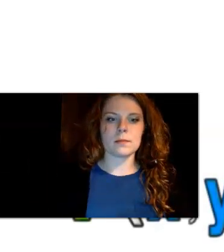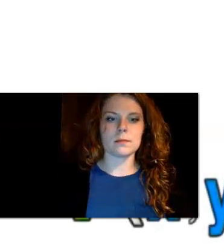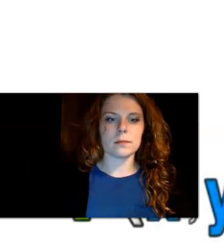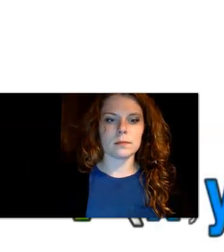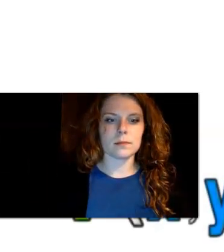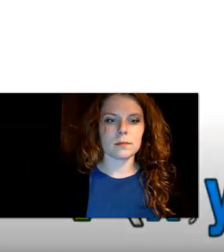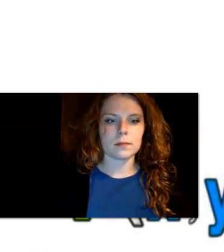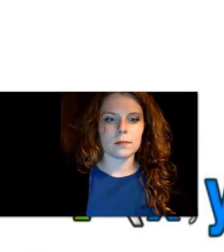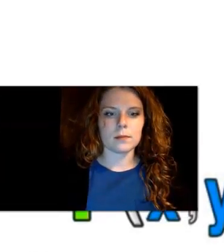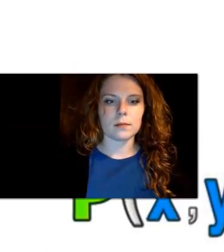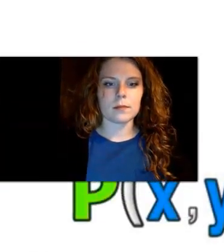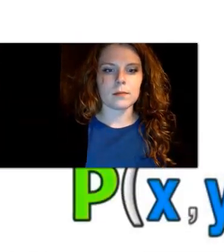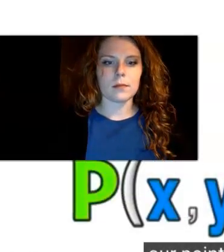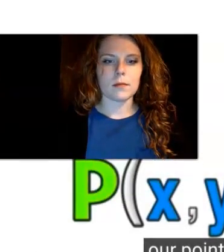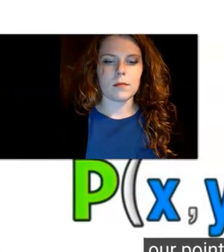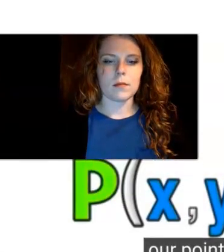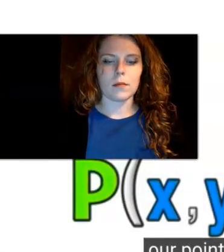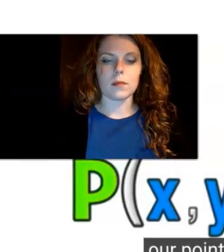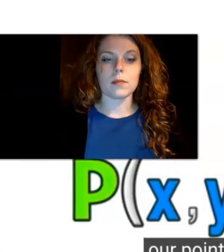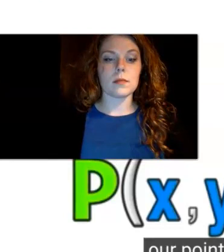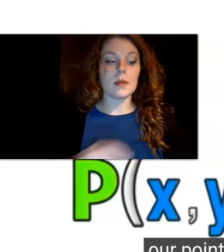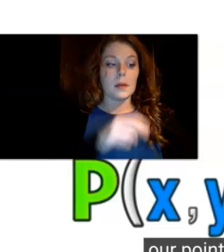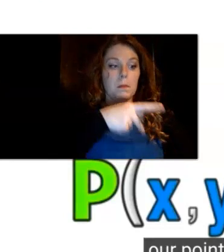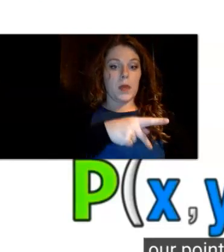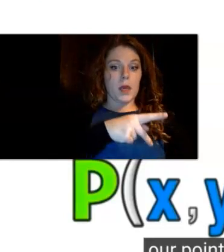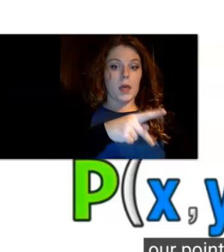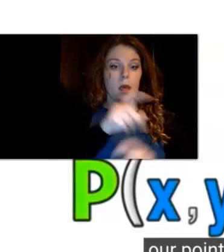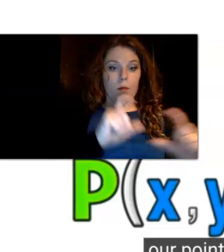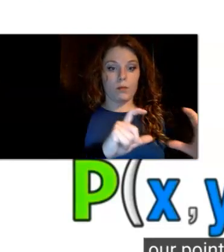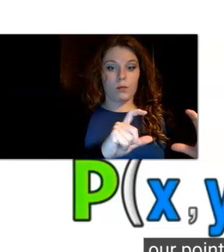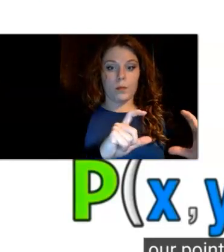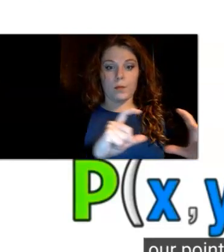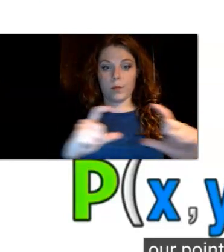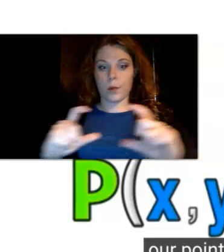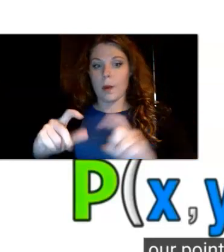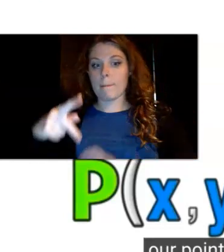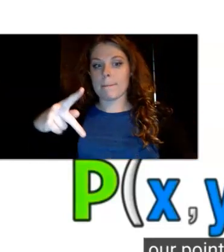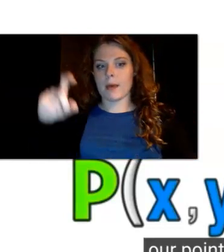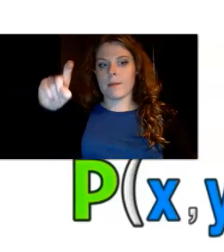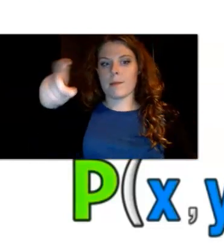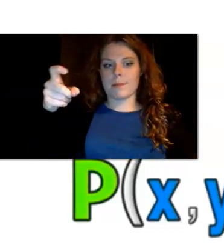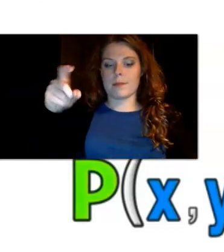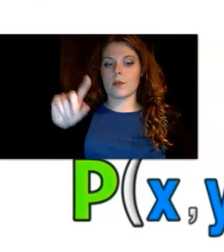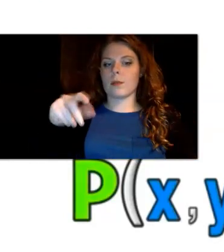Our point P with coordinates x, y is translated to the new point P prime.